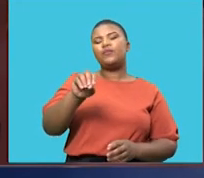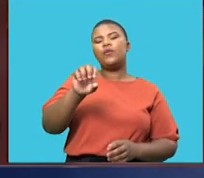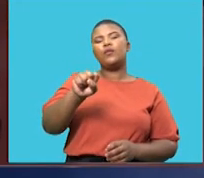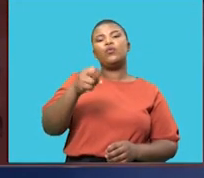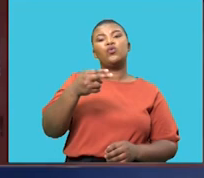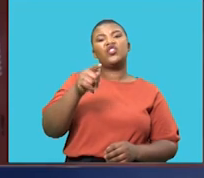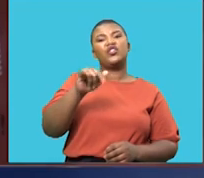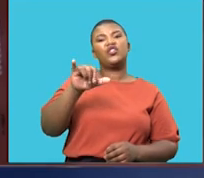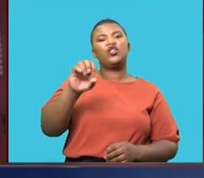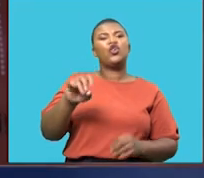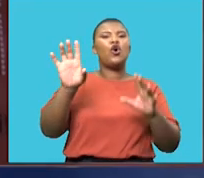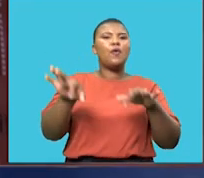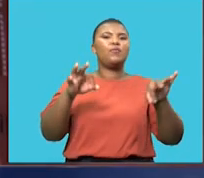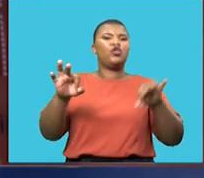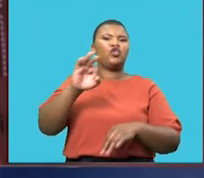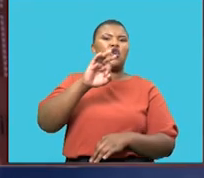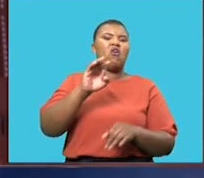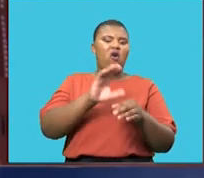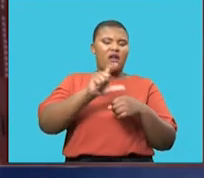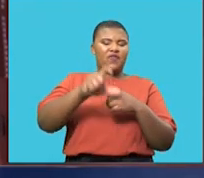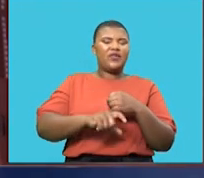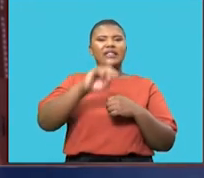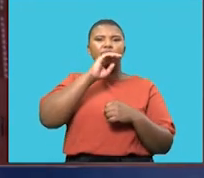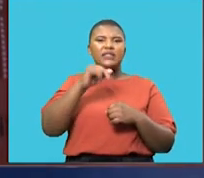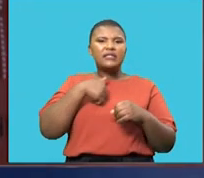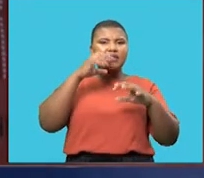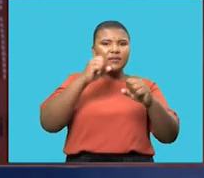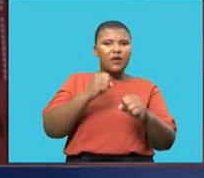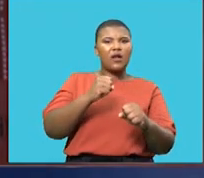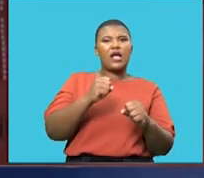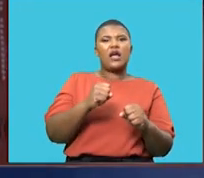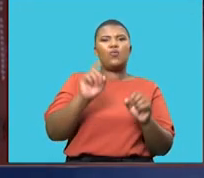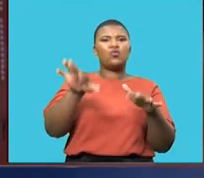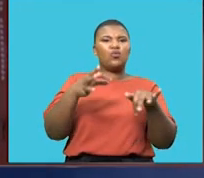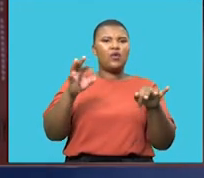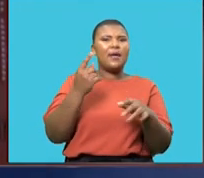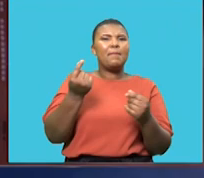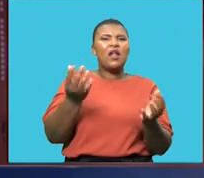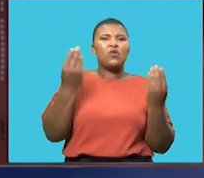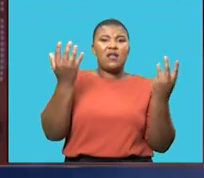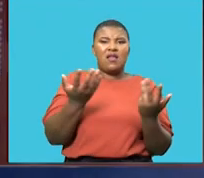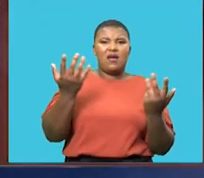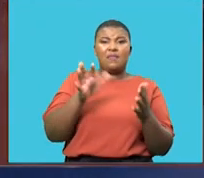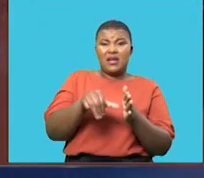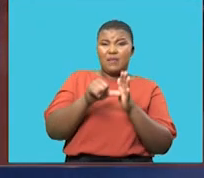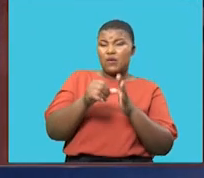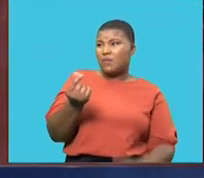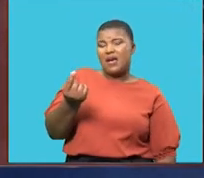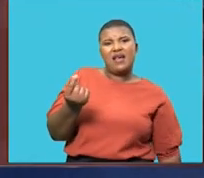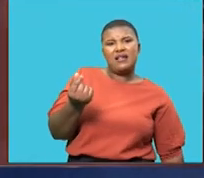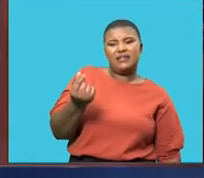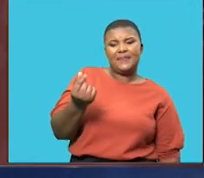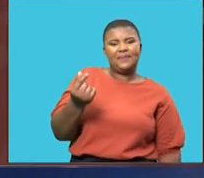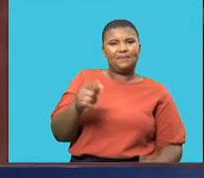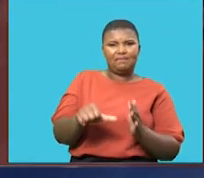khona izinto ezihlangane nomculo ukuthi kusetshenzwa kanjani imali yenziwapi ngoba into esemqoka kakhulu bafethu sikhuluma